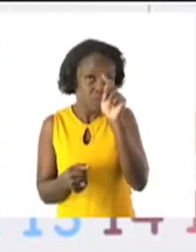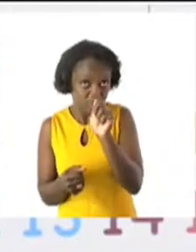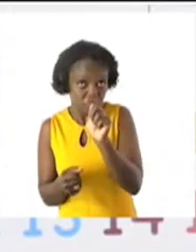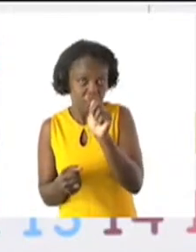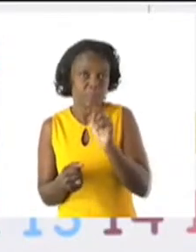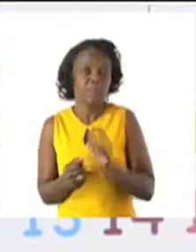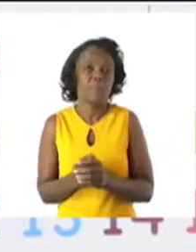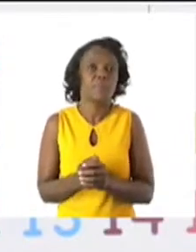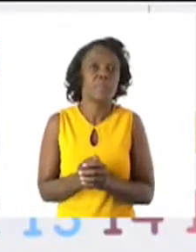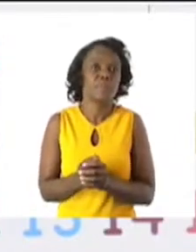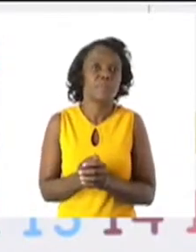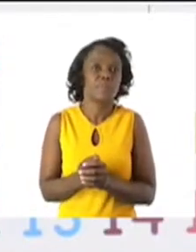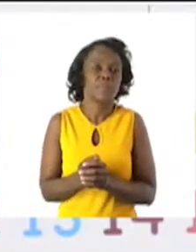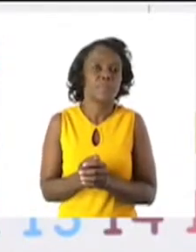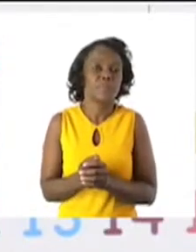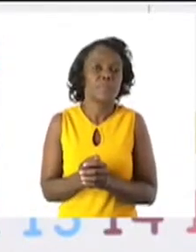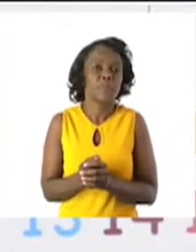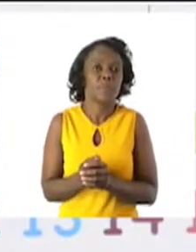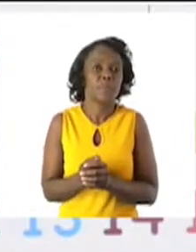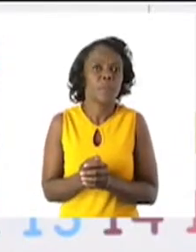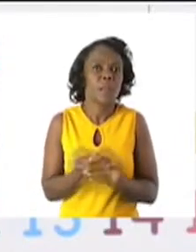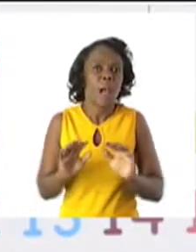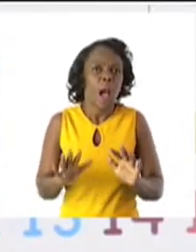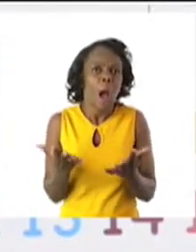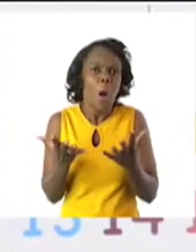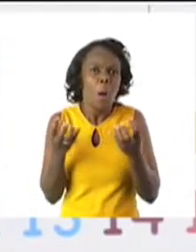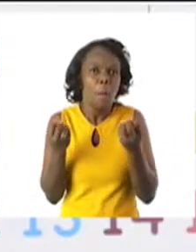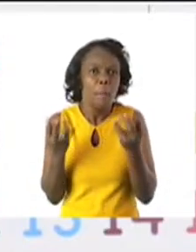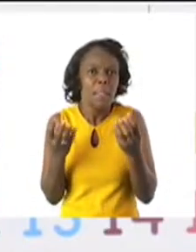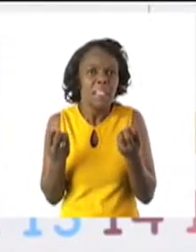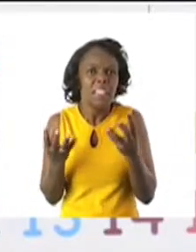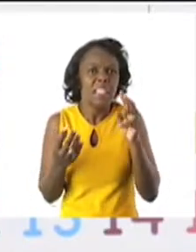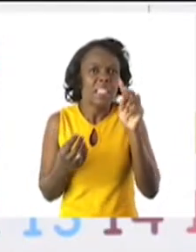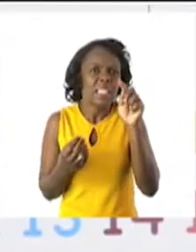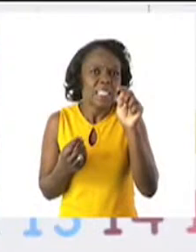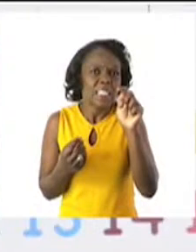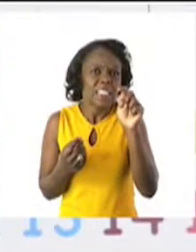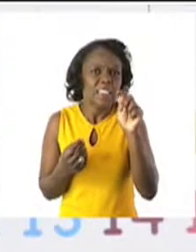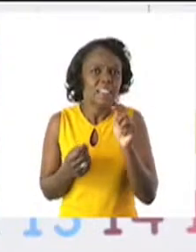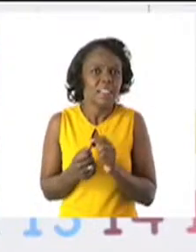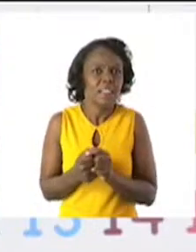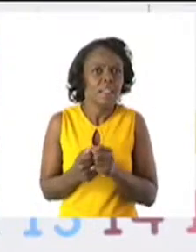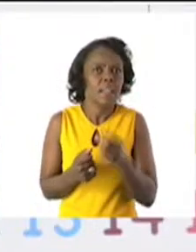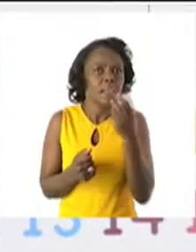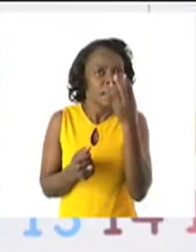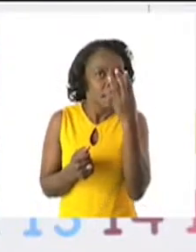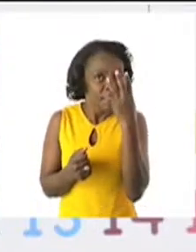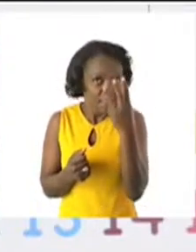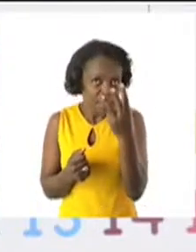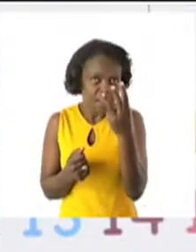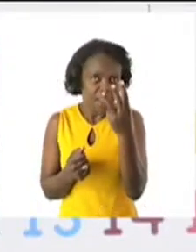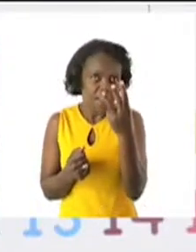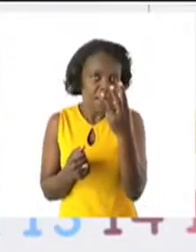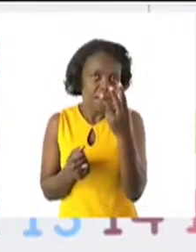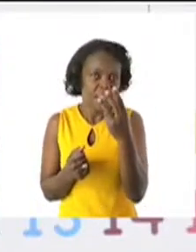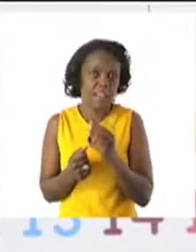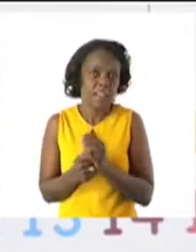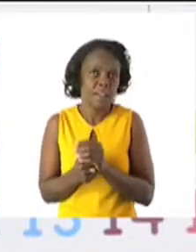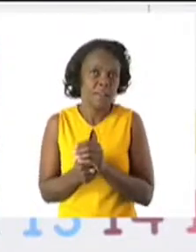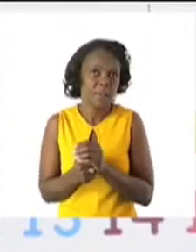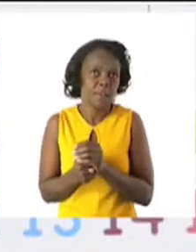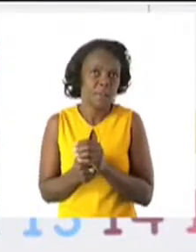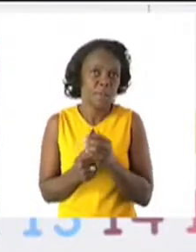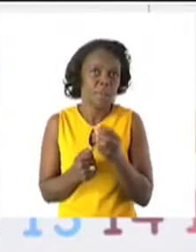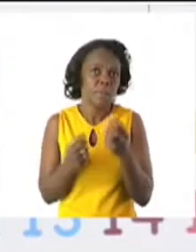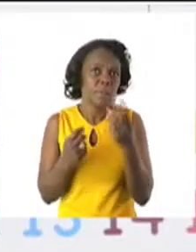a 10. Therefore, how many tens do we have here? We have how many tens? 3.